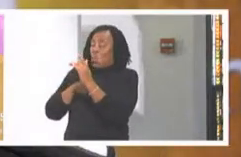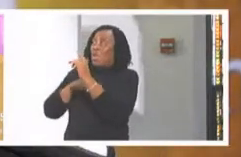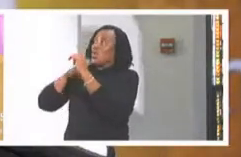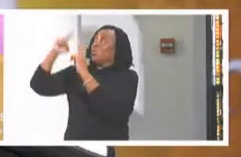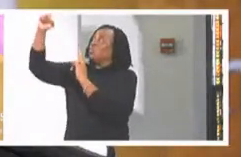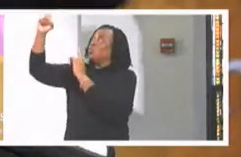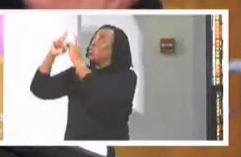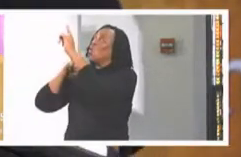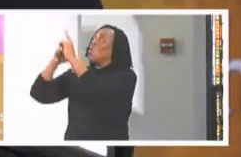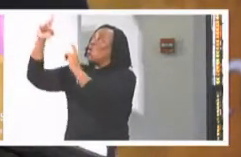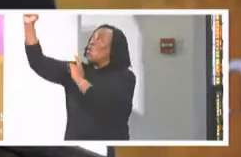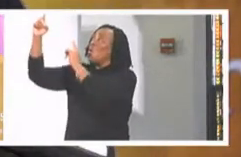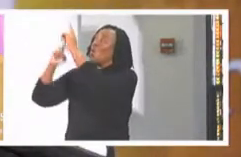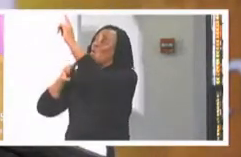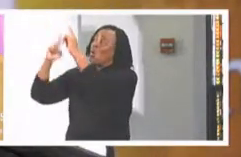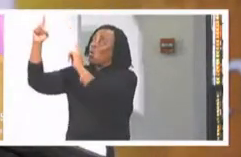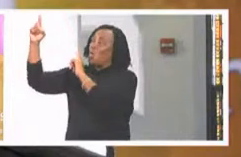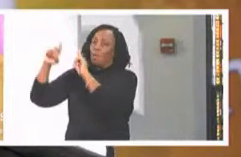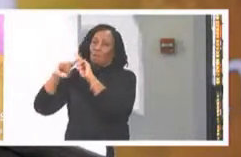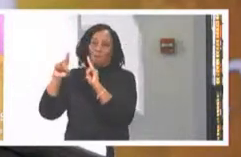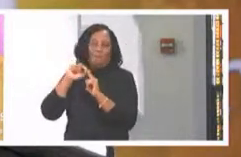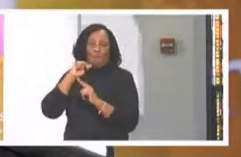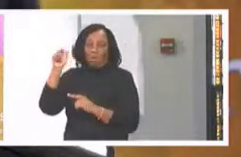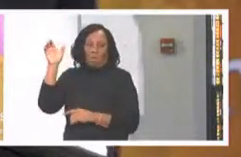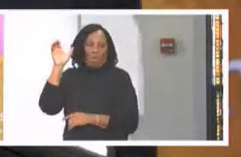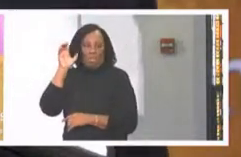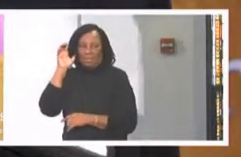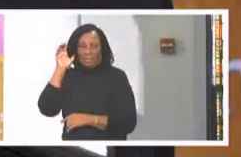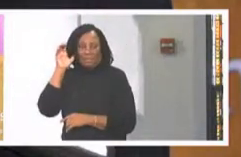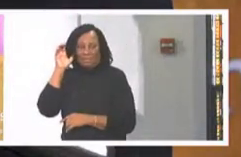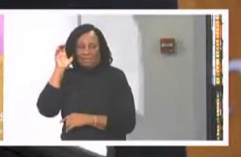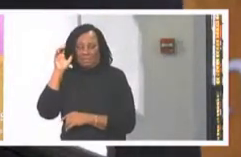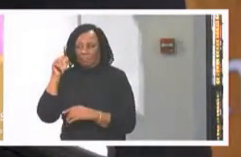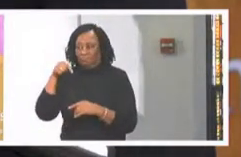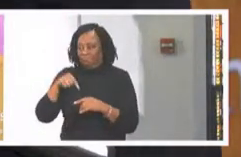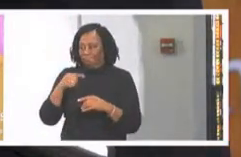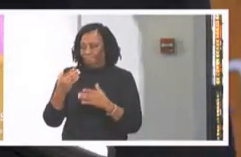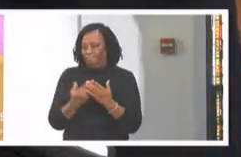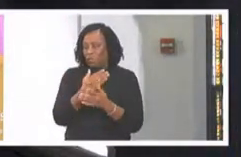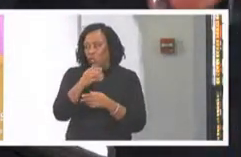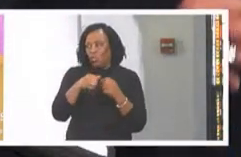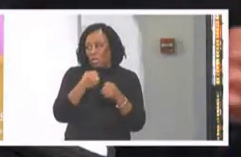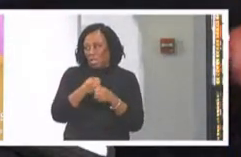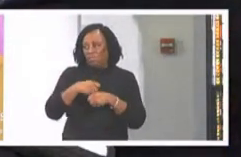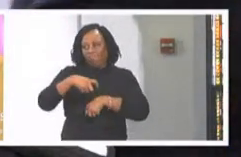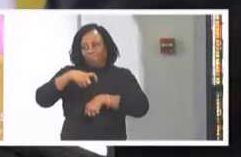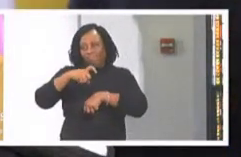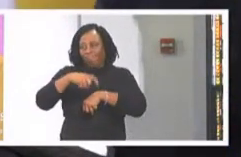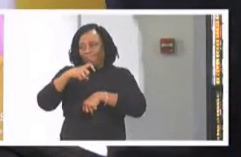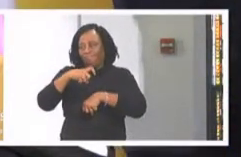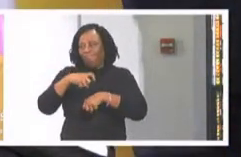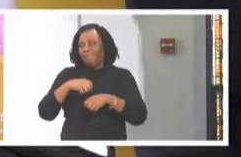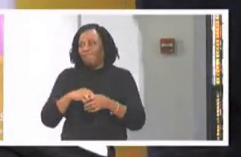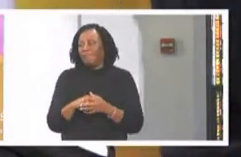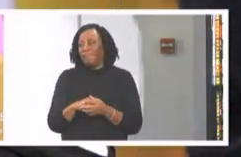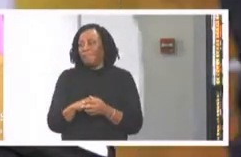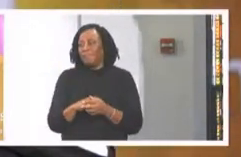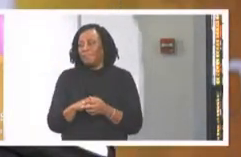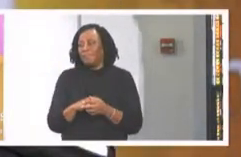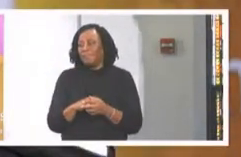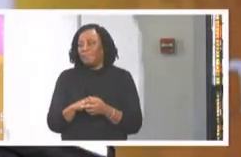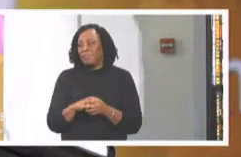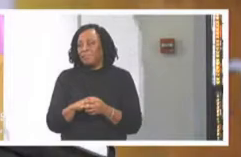for God. God said, this is a new year. It's 2023. It's new. It's time. You can treat it like the